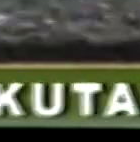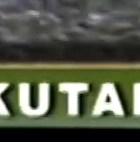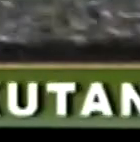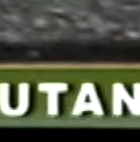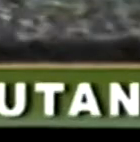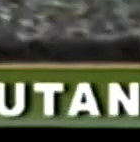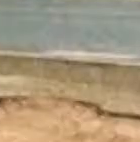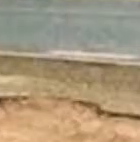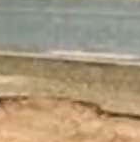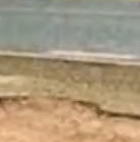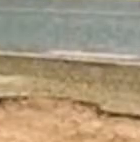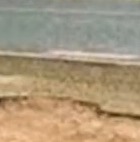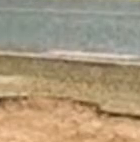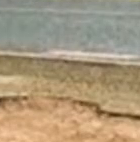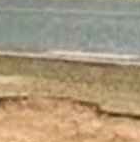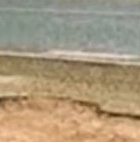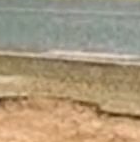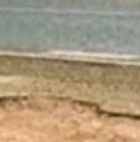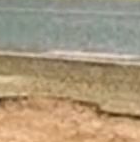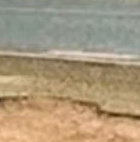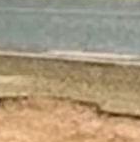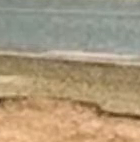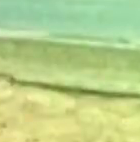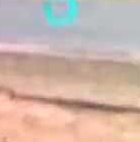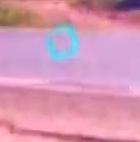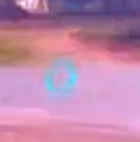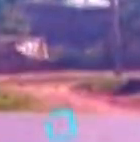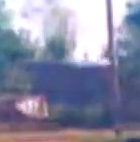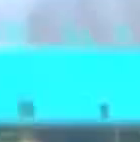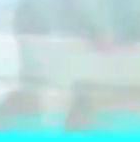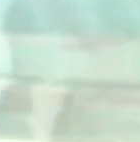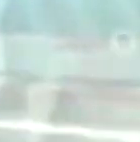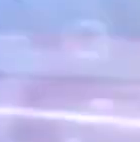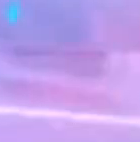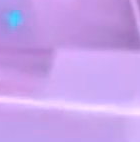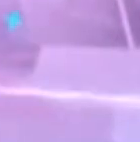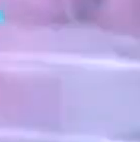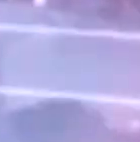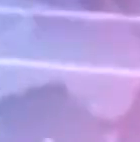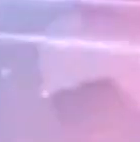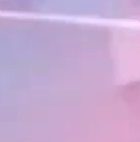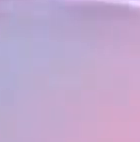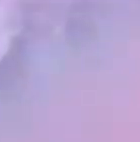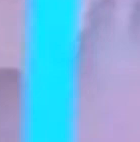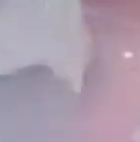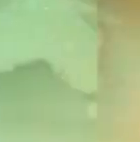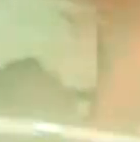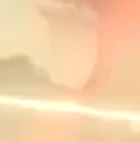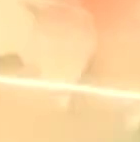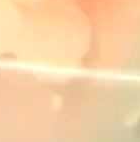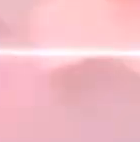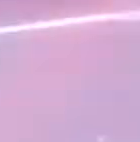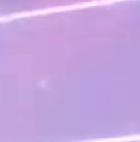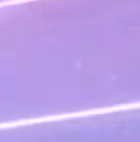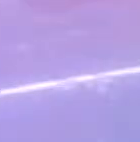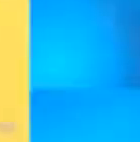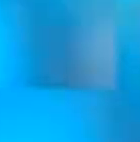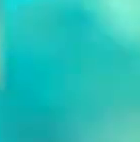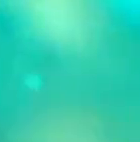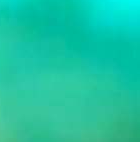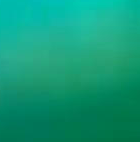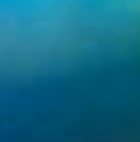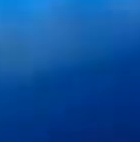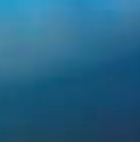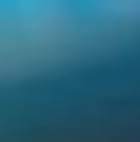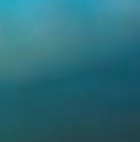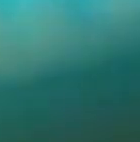live performances. On Tuesday, 19th October, catch 7 p.m. Darubini and 9 p.m. Prime Edition live on location